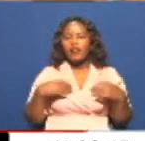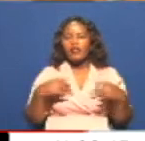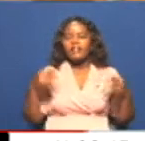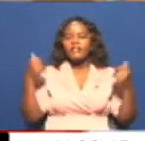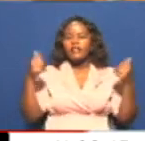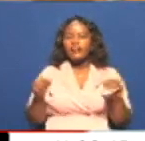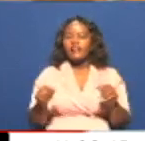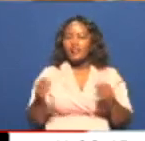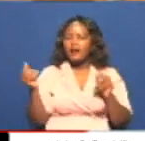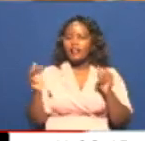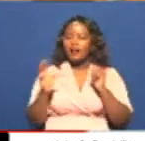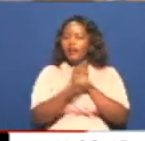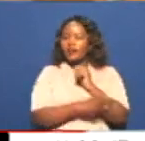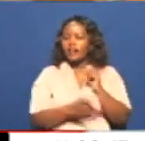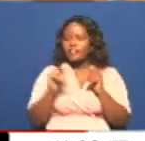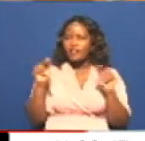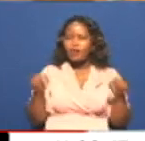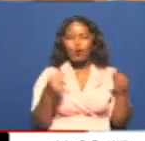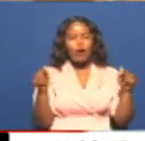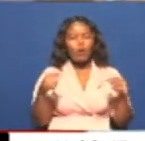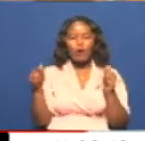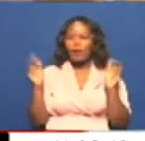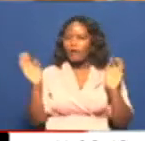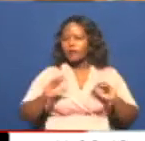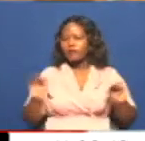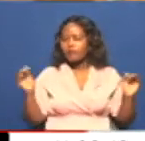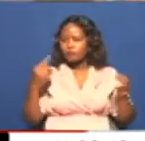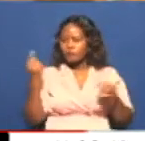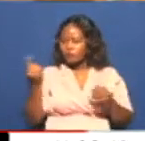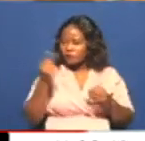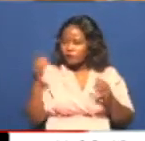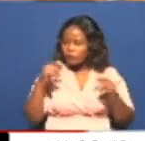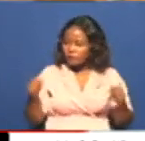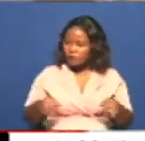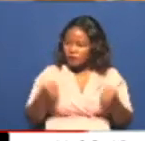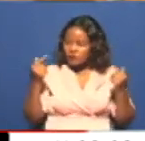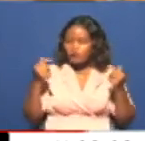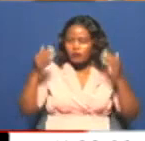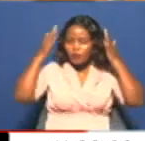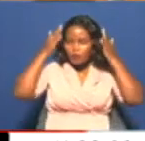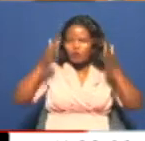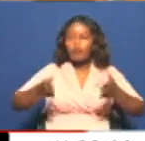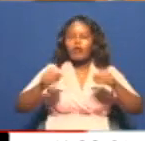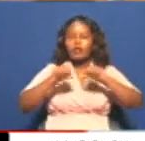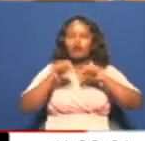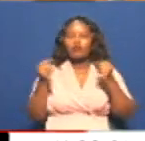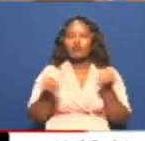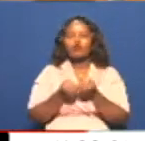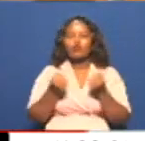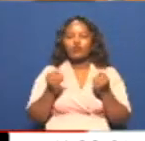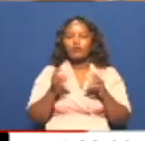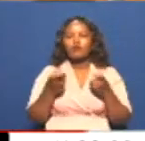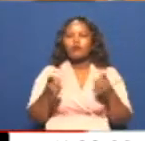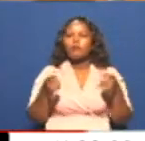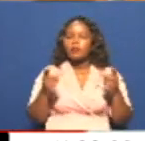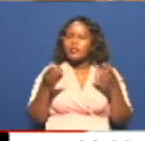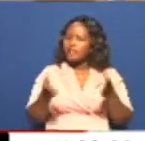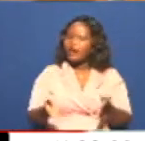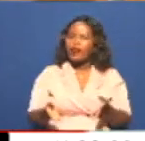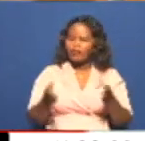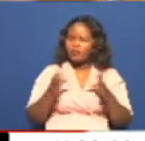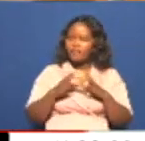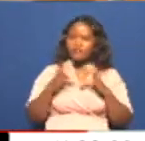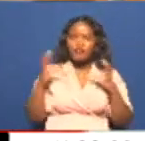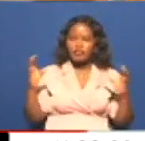country. We were just ourselves. And looking at the social media now, it's quite robust and it's